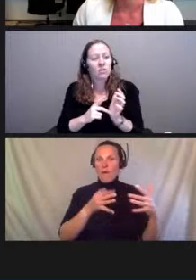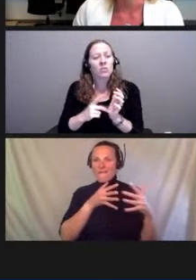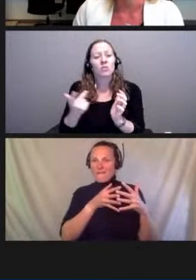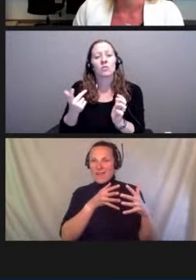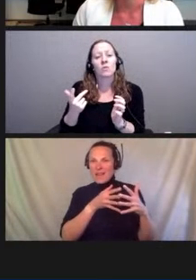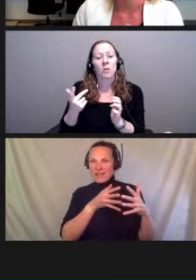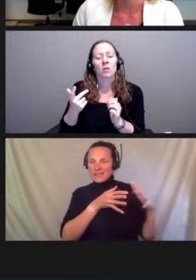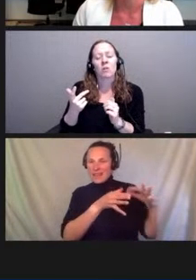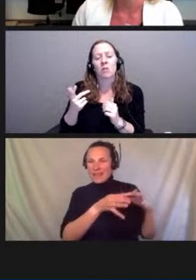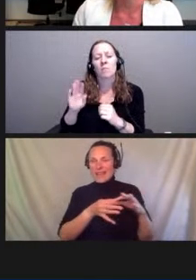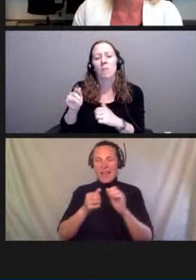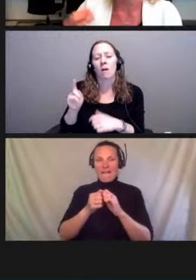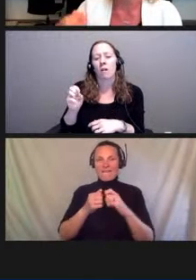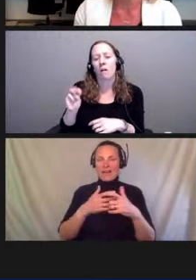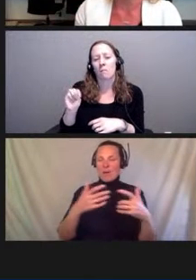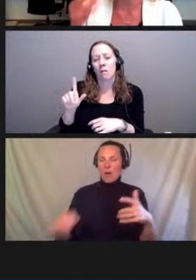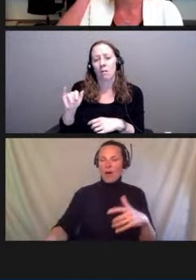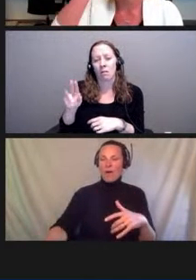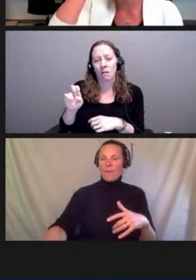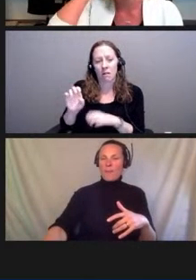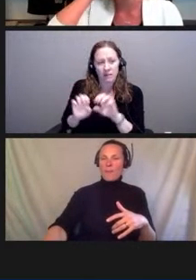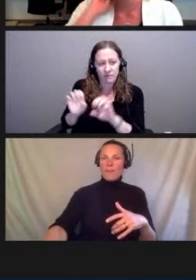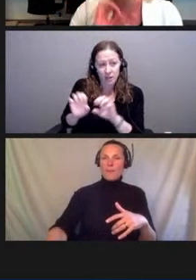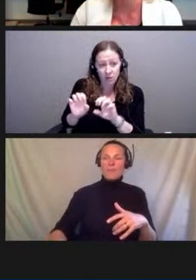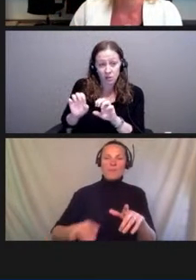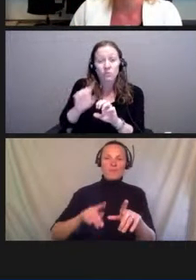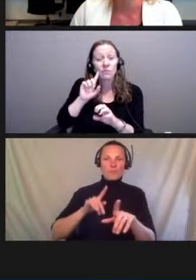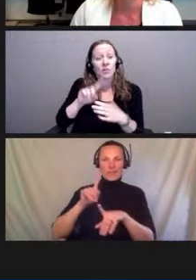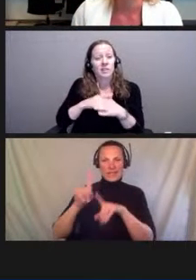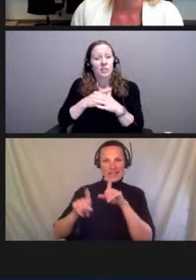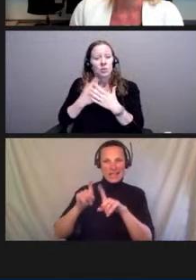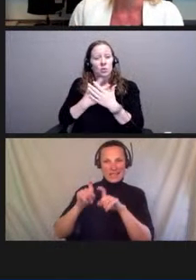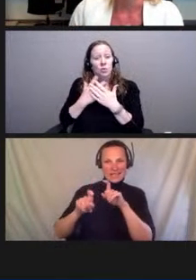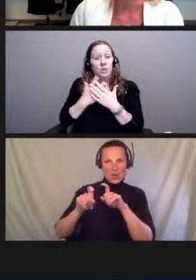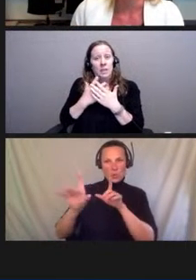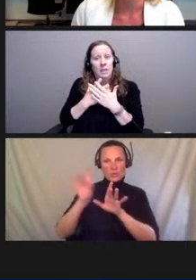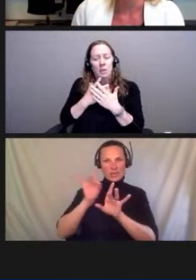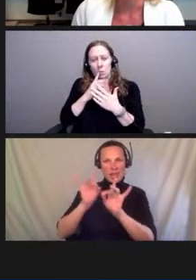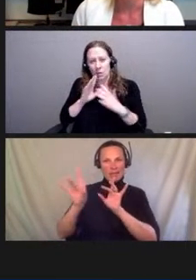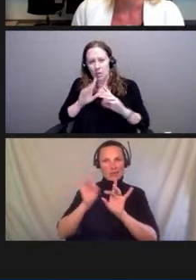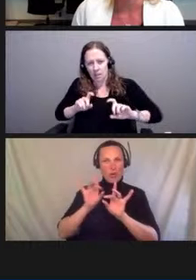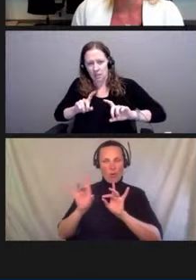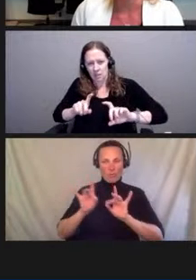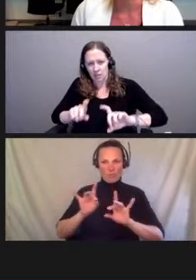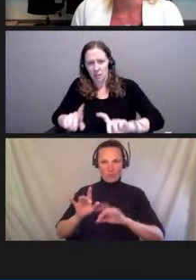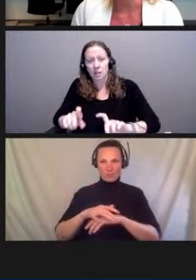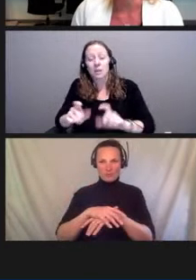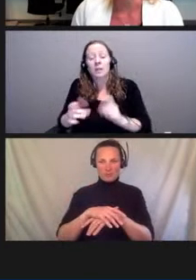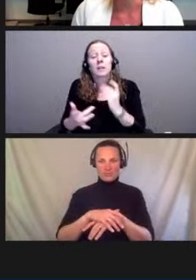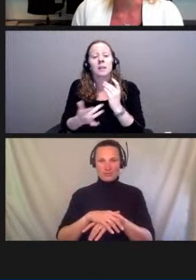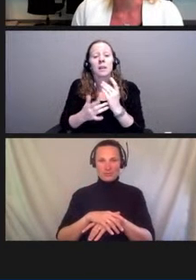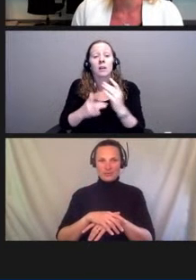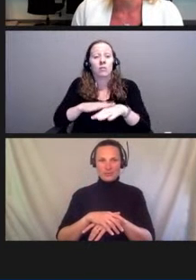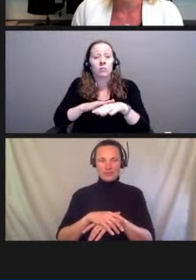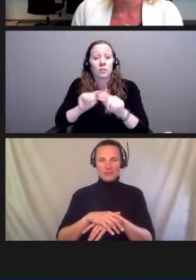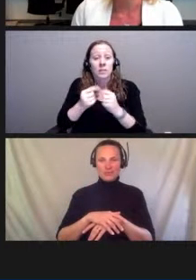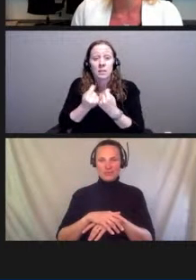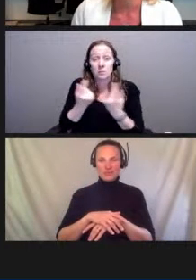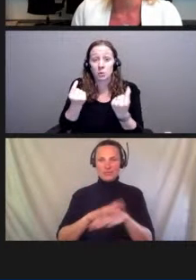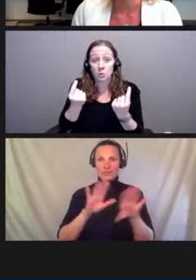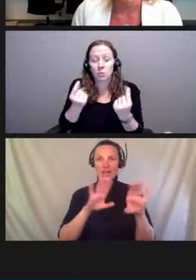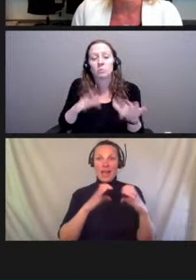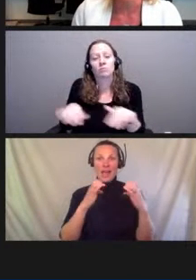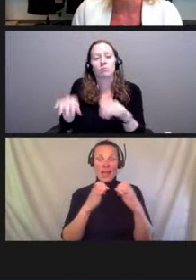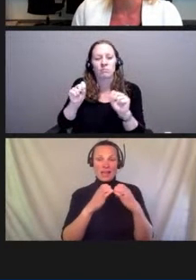be done on the options that pass through that initial screening step. The technical consulting team will conduct the evaluation